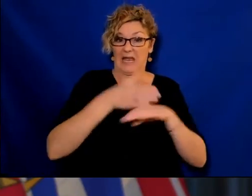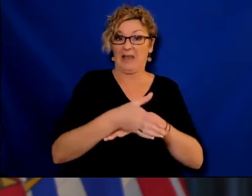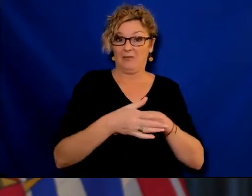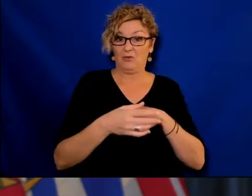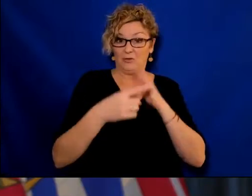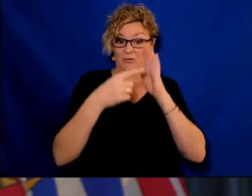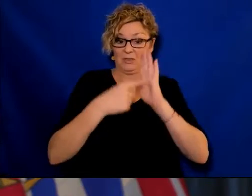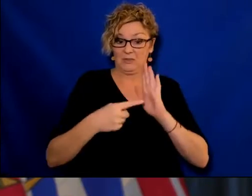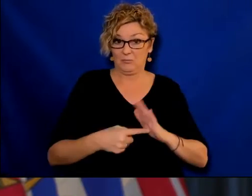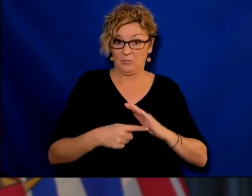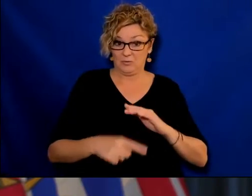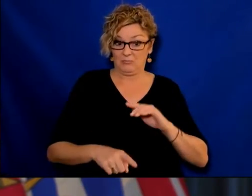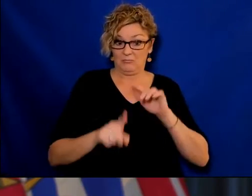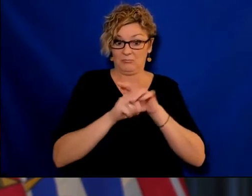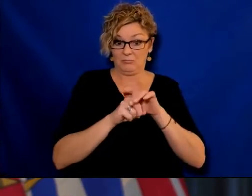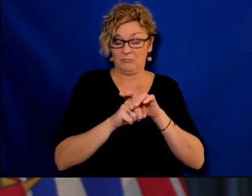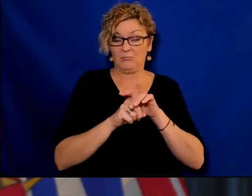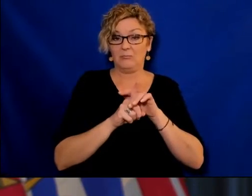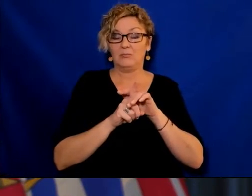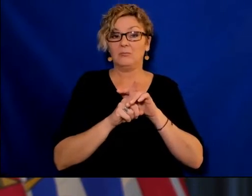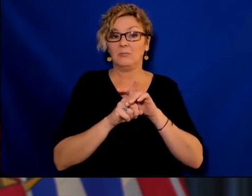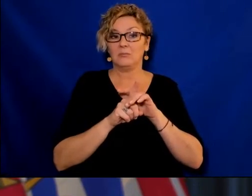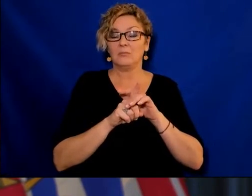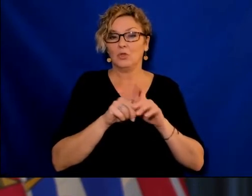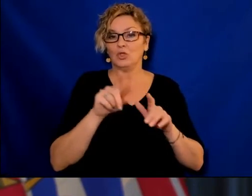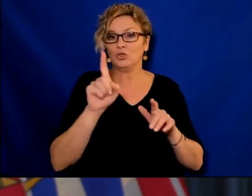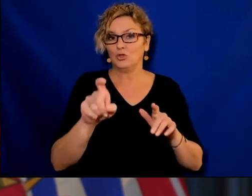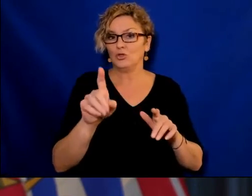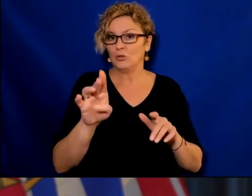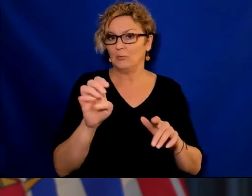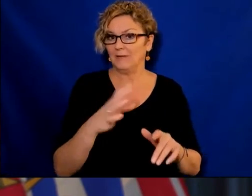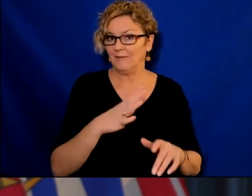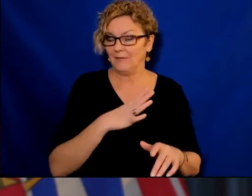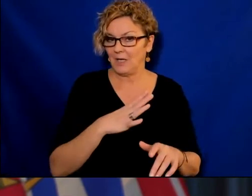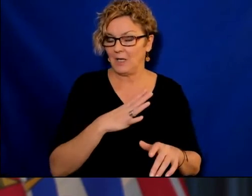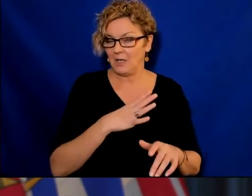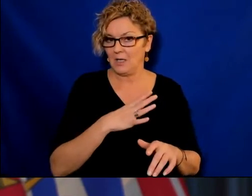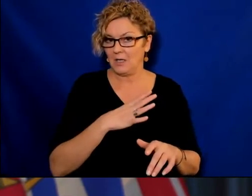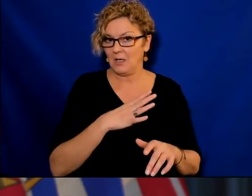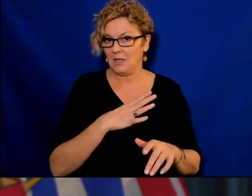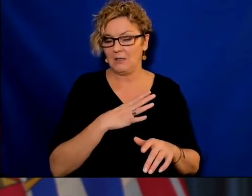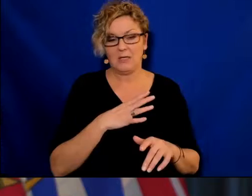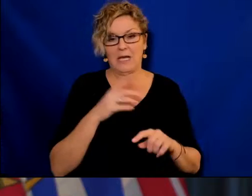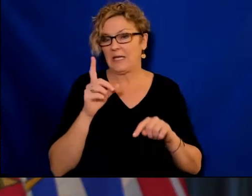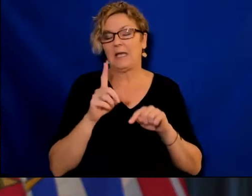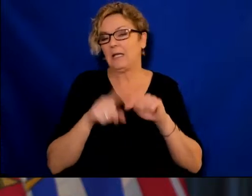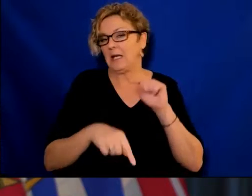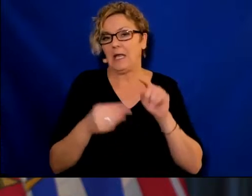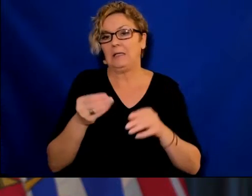in the community. After 10 days, you're no longer, from the onset of your symptoms, you're no longer infectious to others.